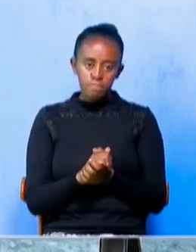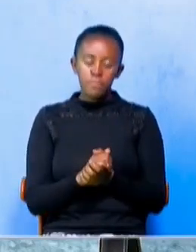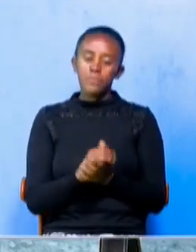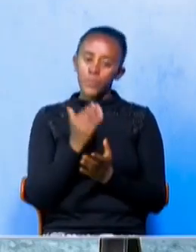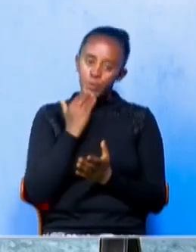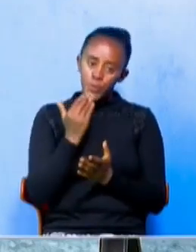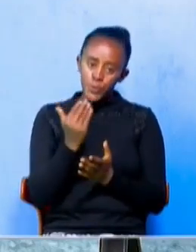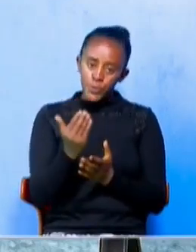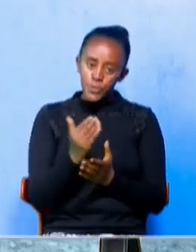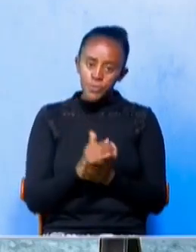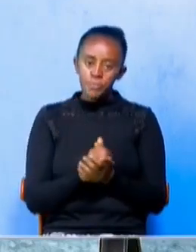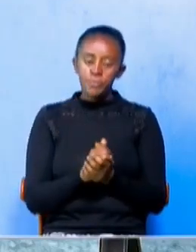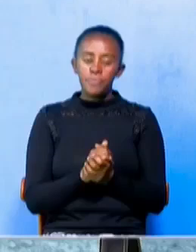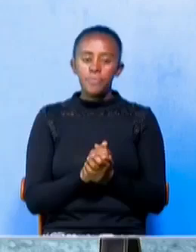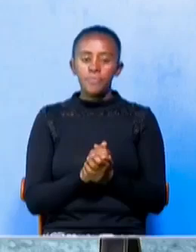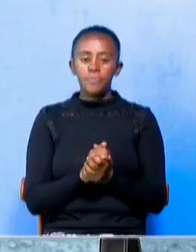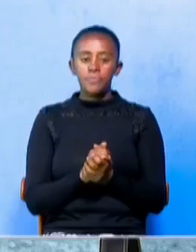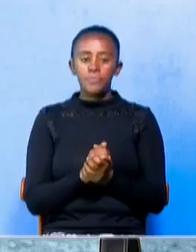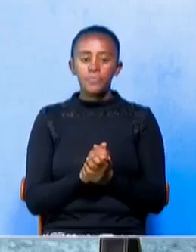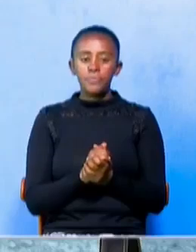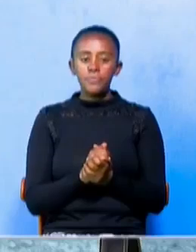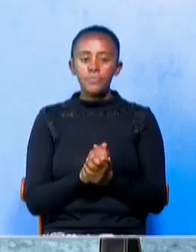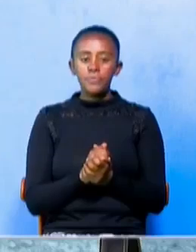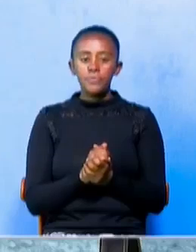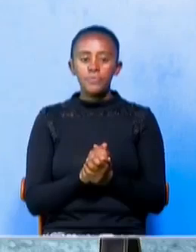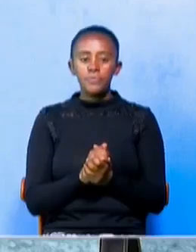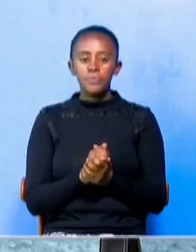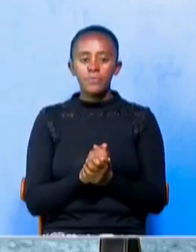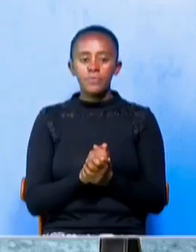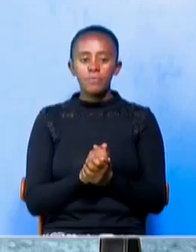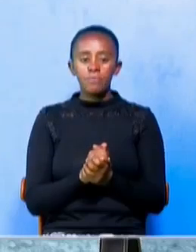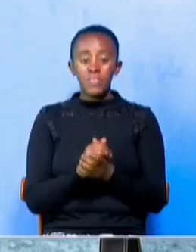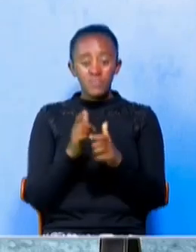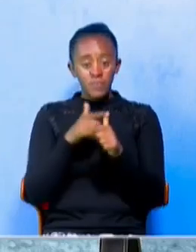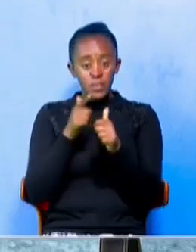Good. Your first question, it is obvious that